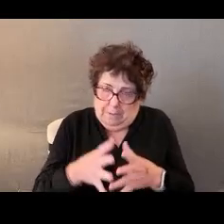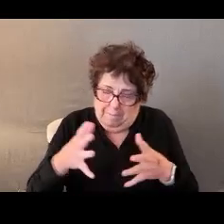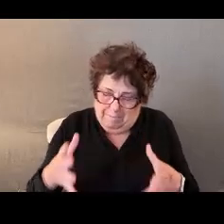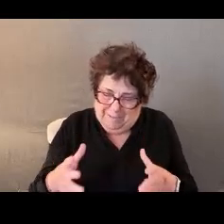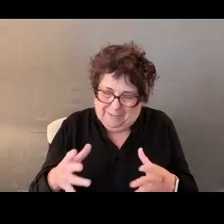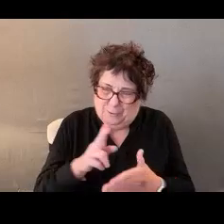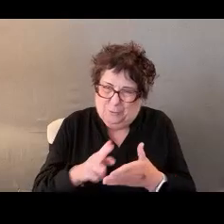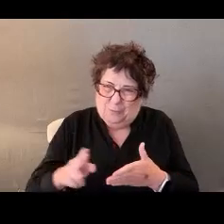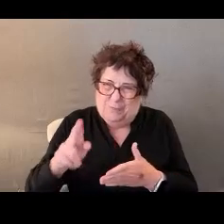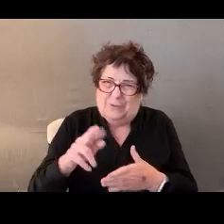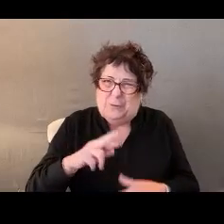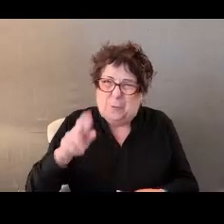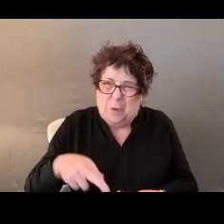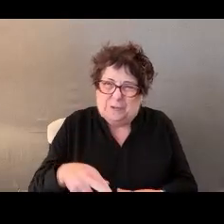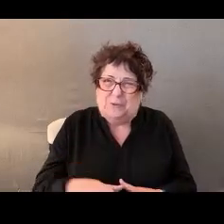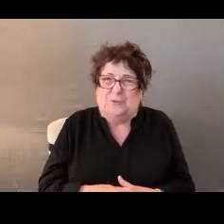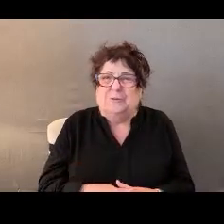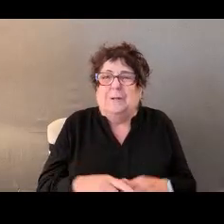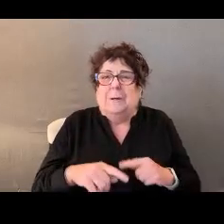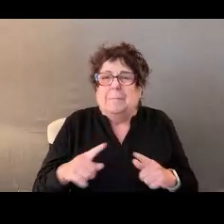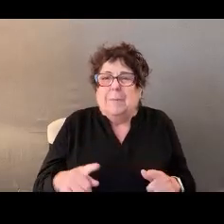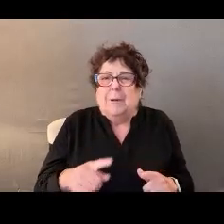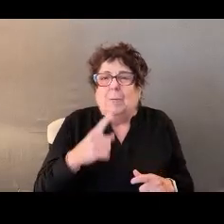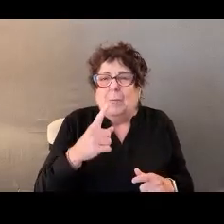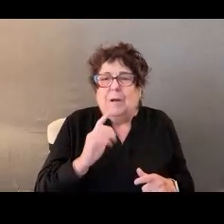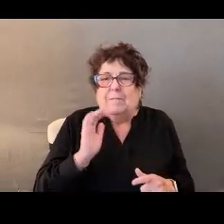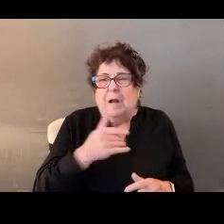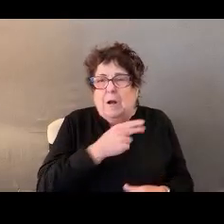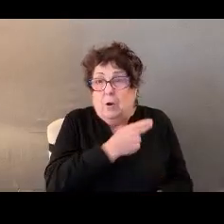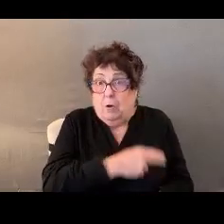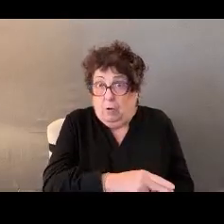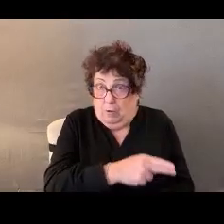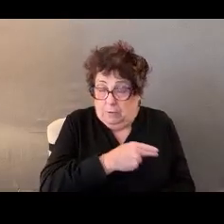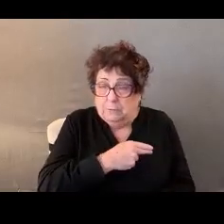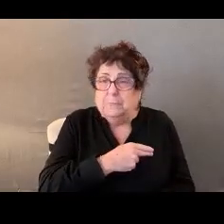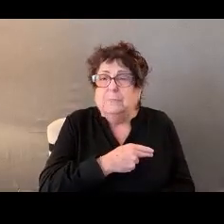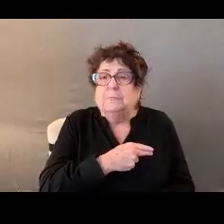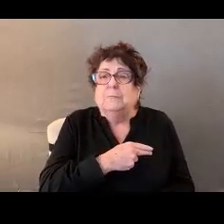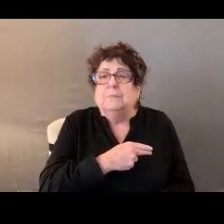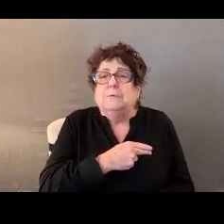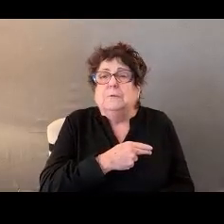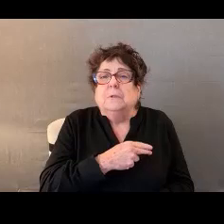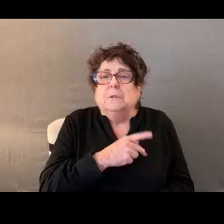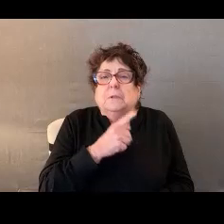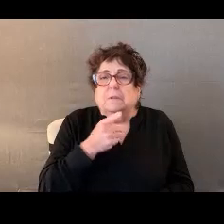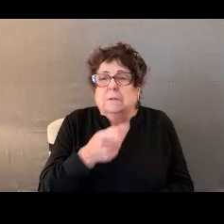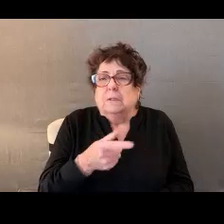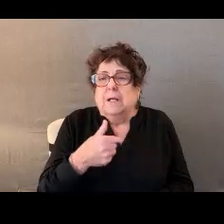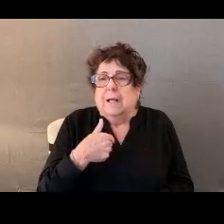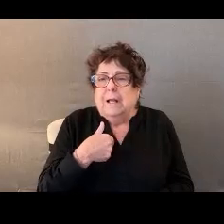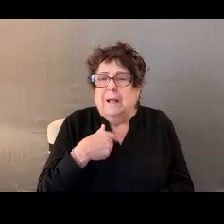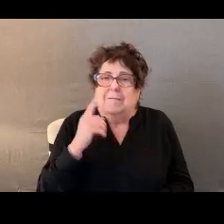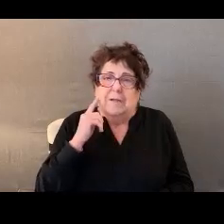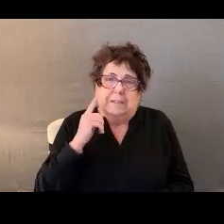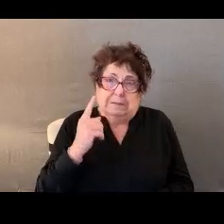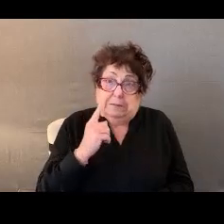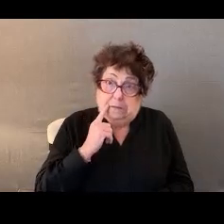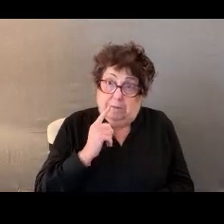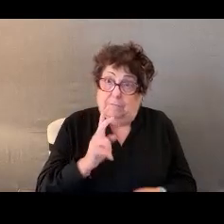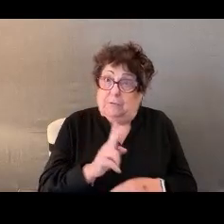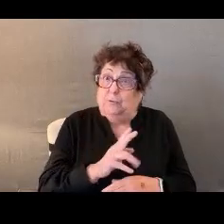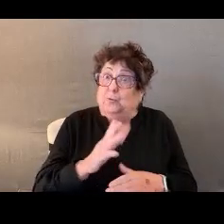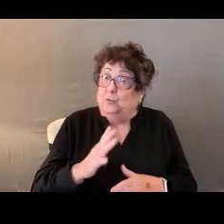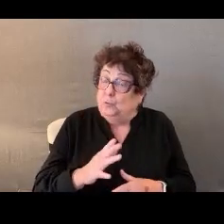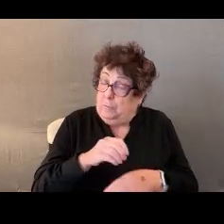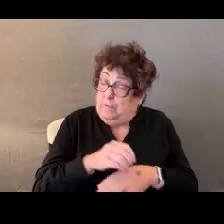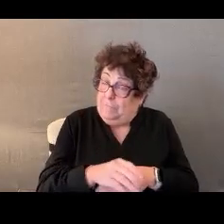Rochester, but one of our hospitals does have a deaf consumer advisory council